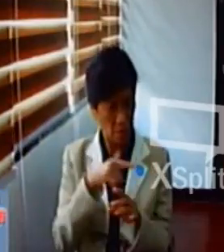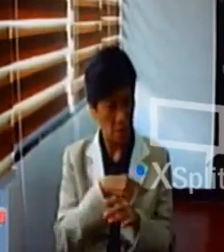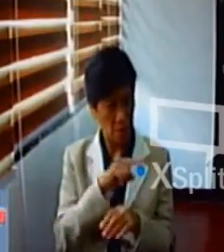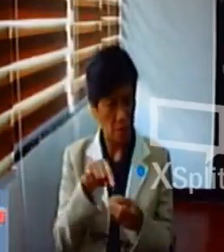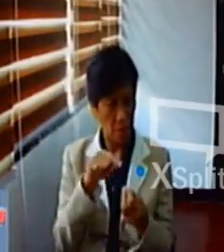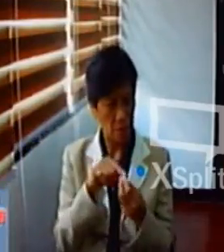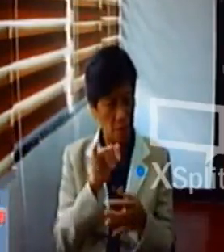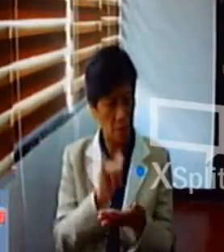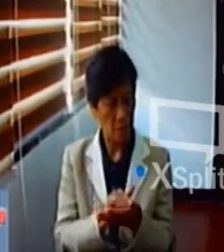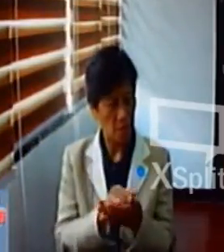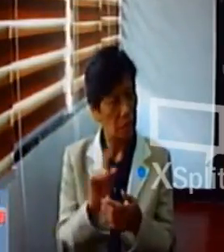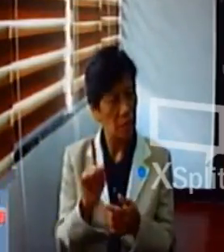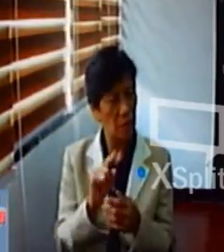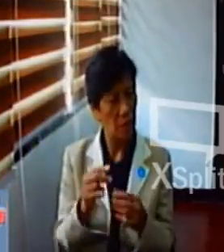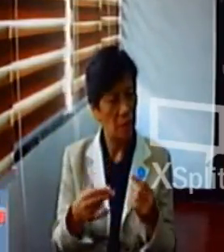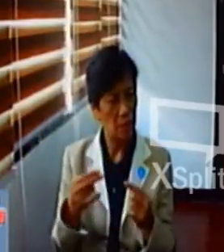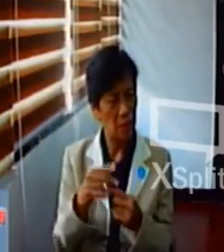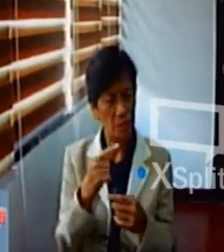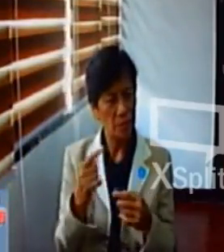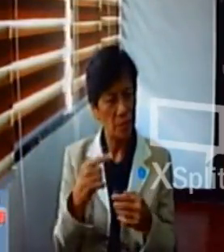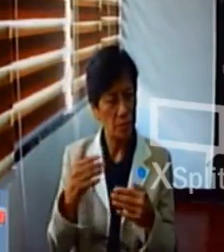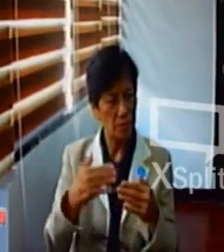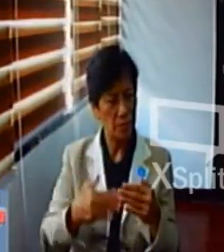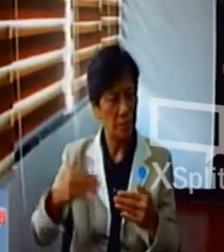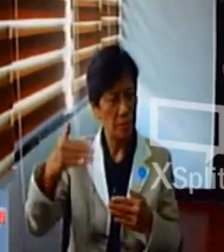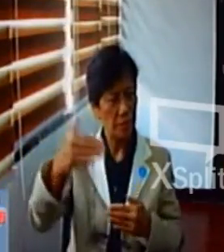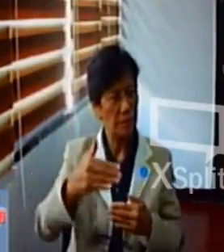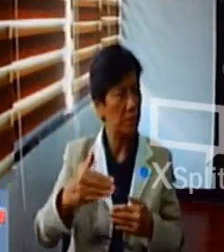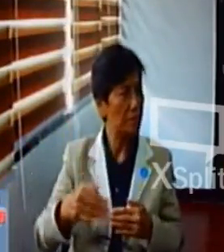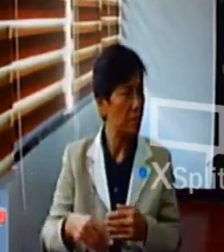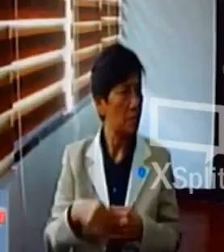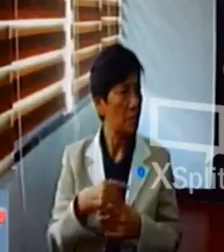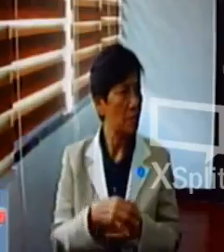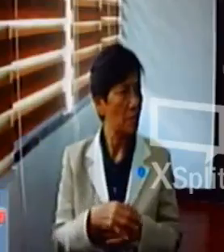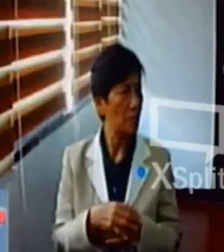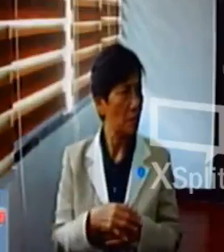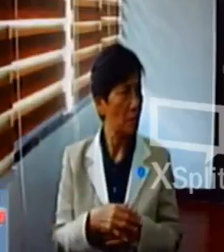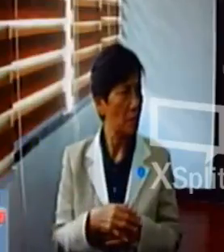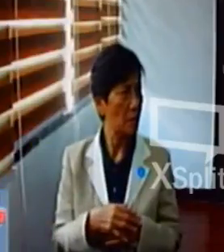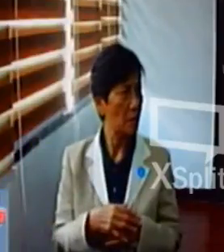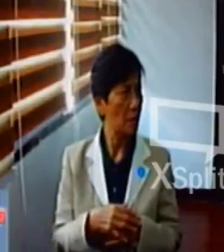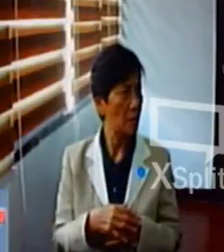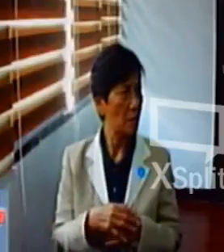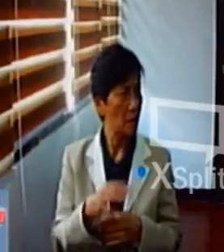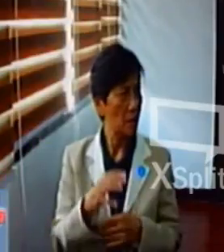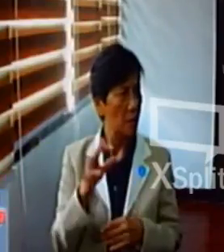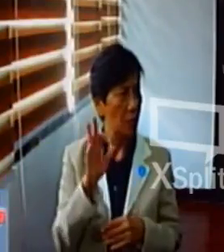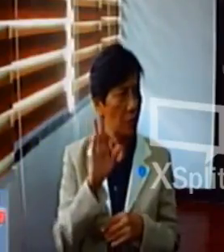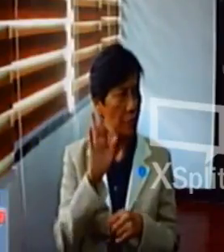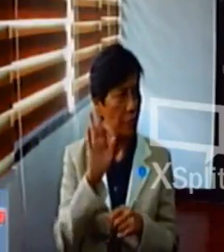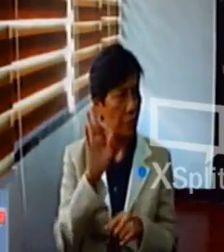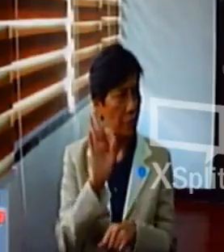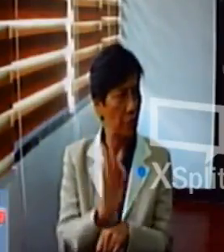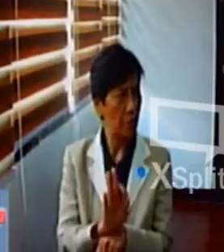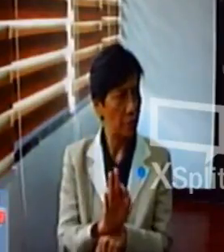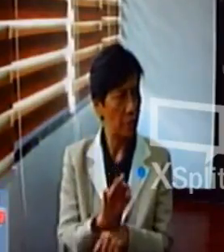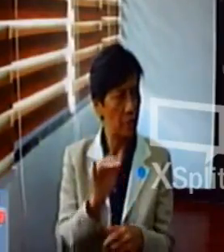extent is that caused by the factors that you've mentioned earlier? Yes,